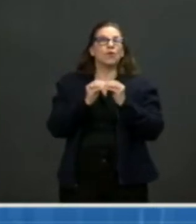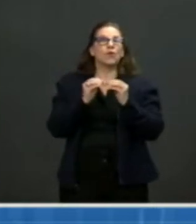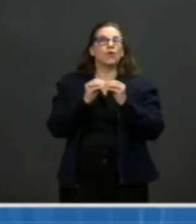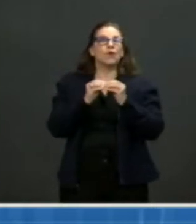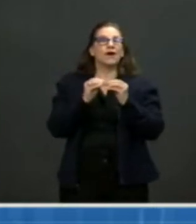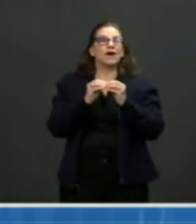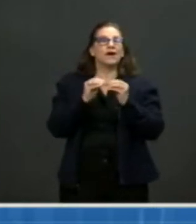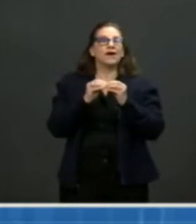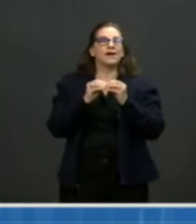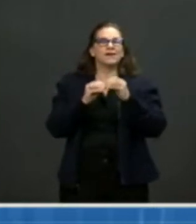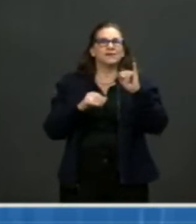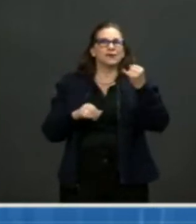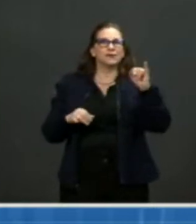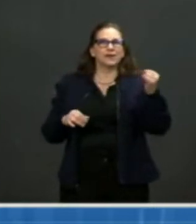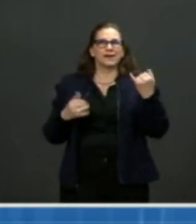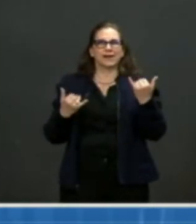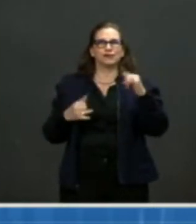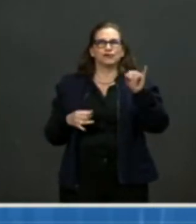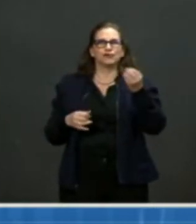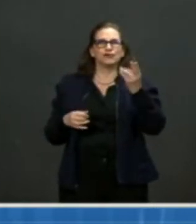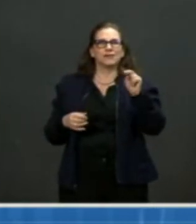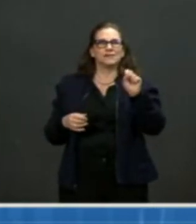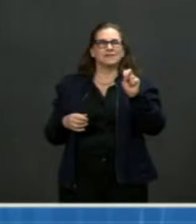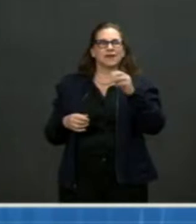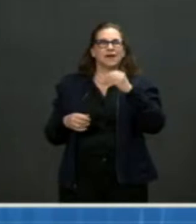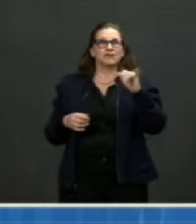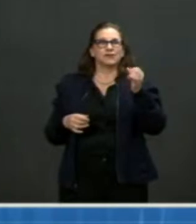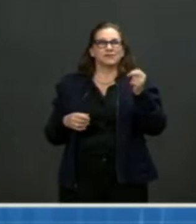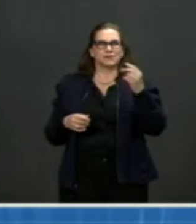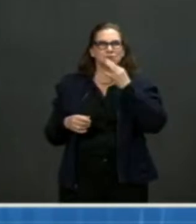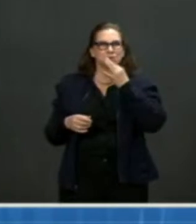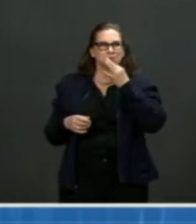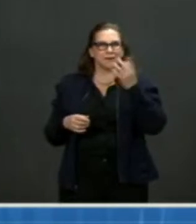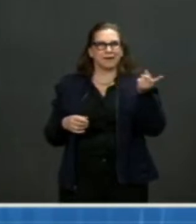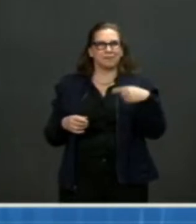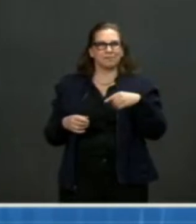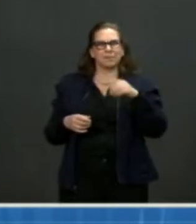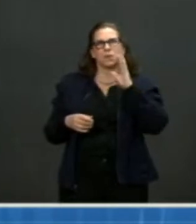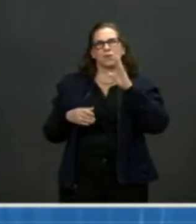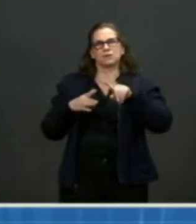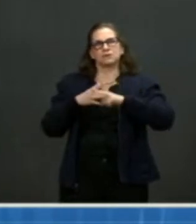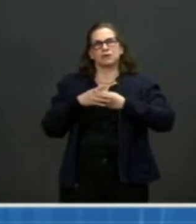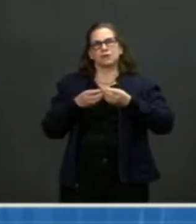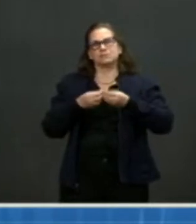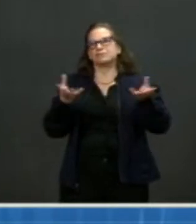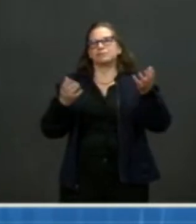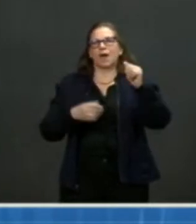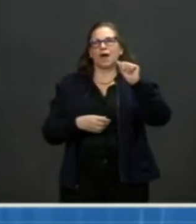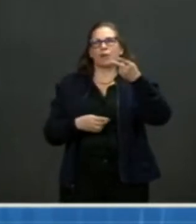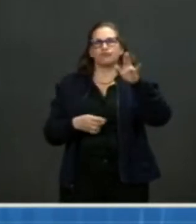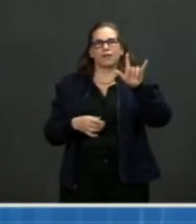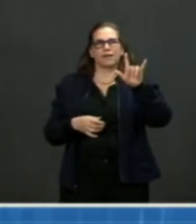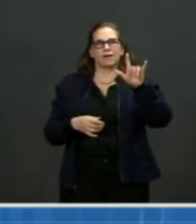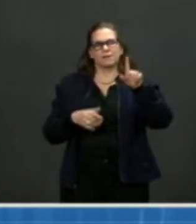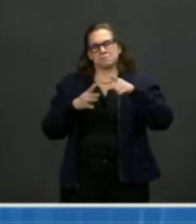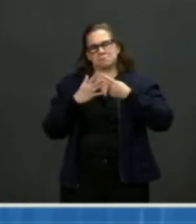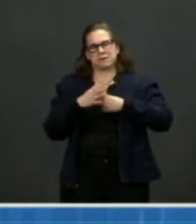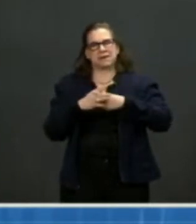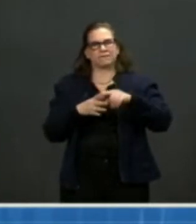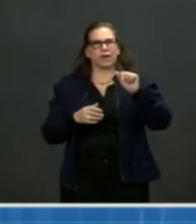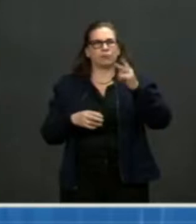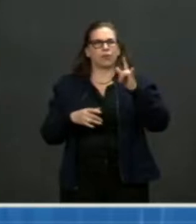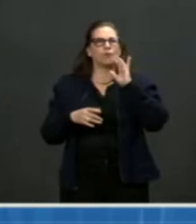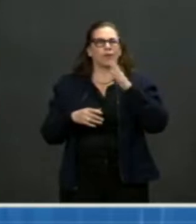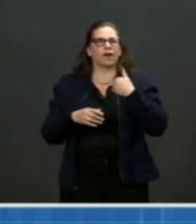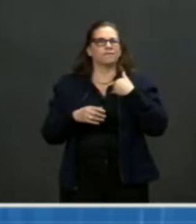information, around the first week in April to report on how they've done. Obviously, they've got a lot of increases that